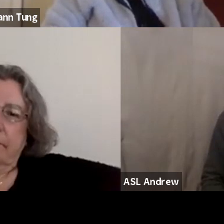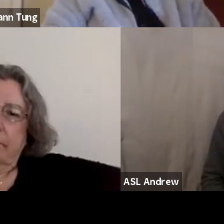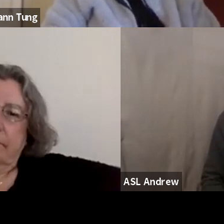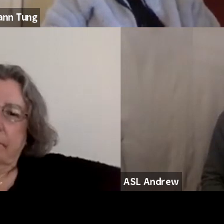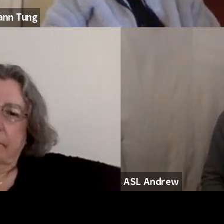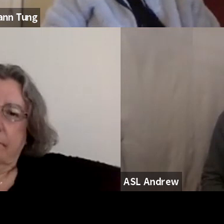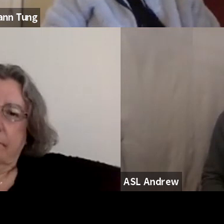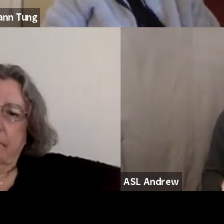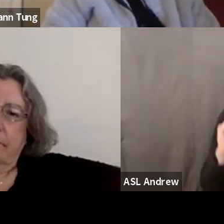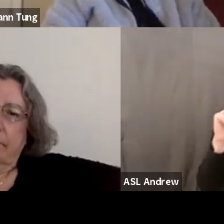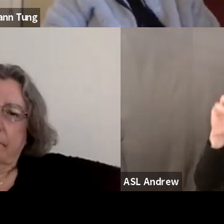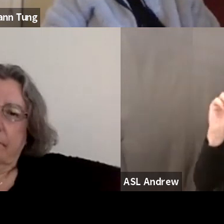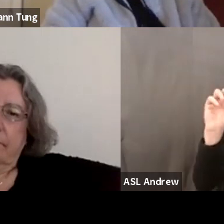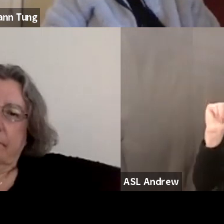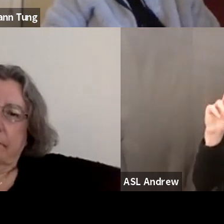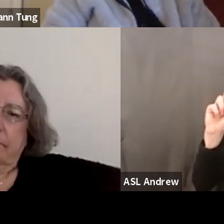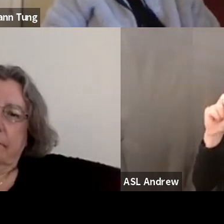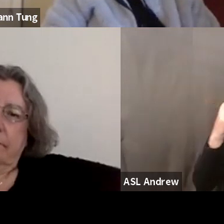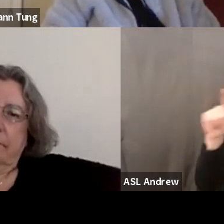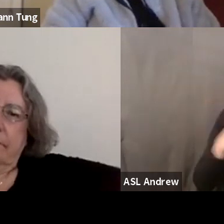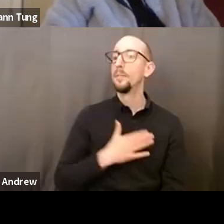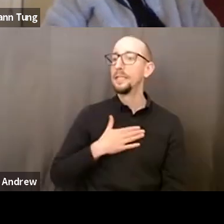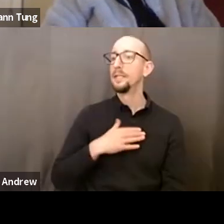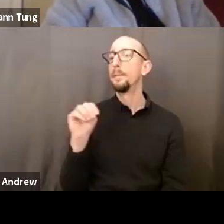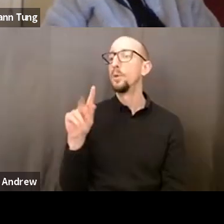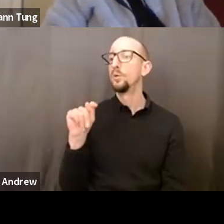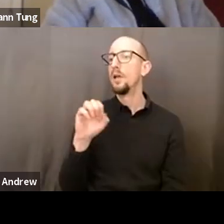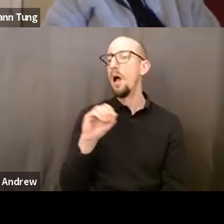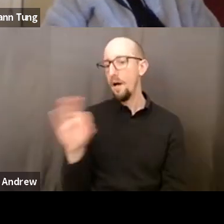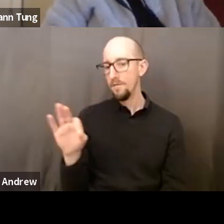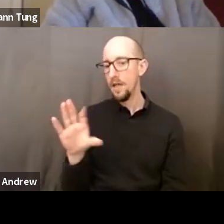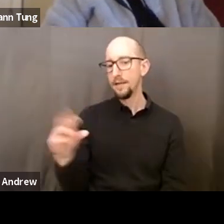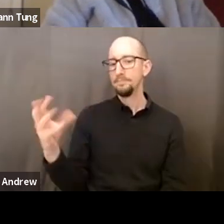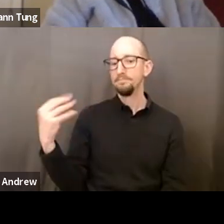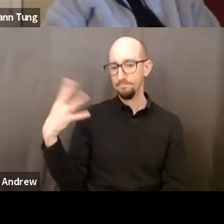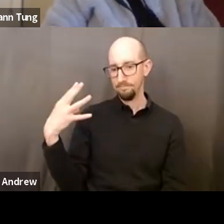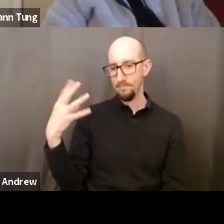Mr. Marshall, please unmute yourself and turn on your camera.